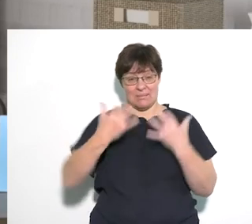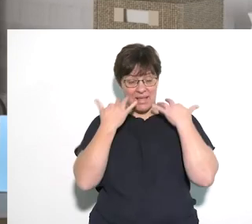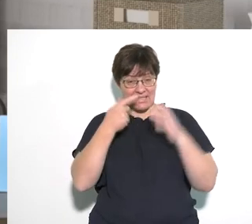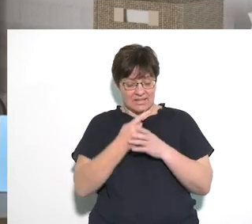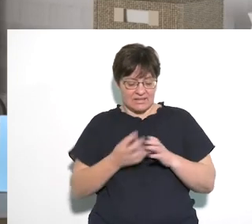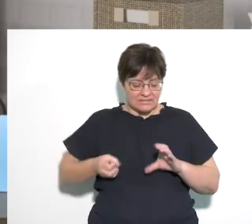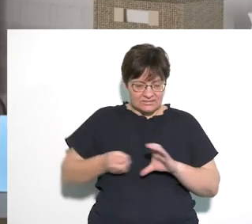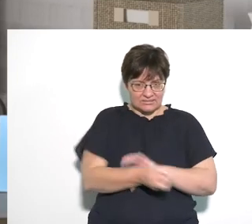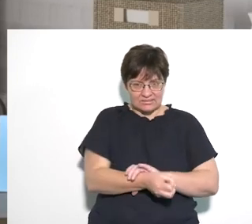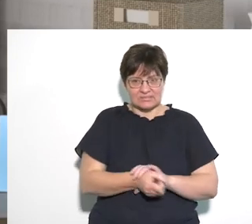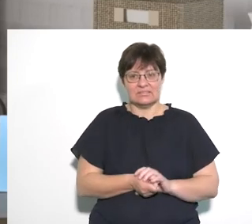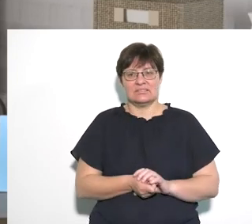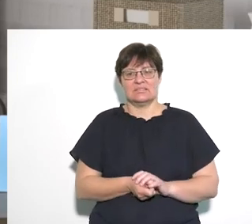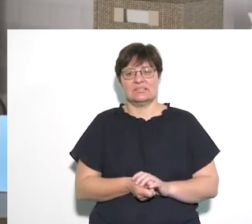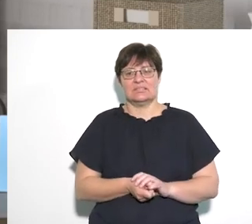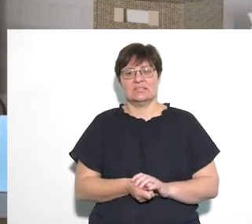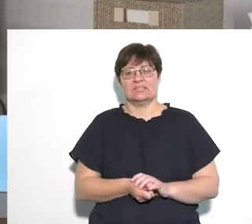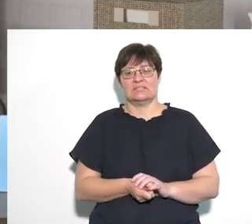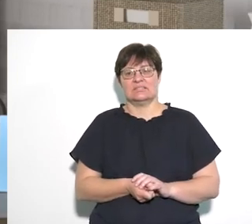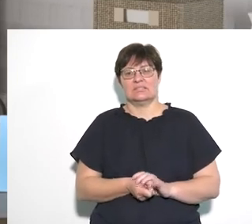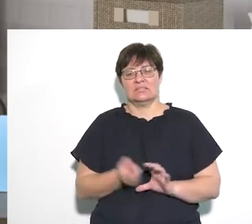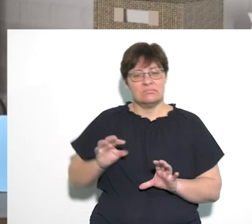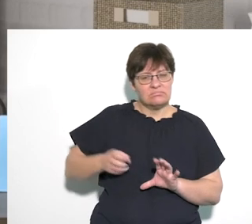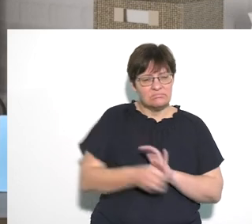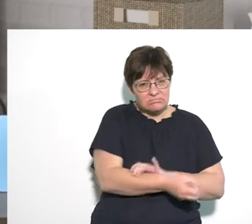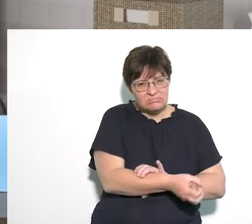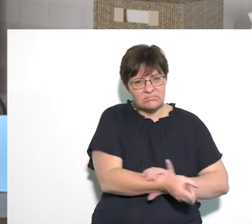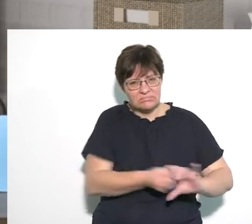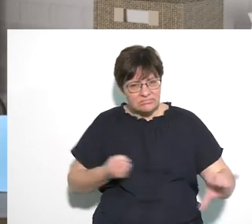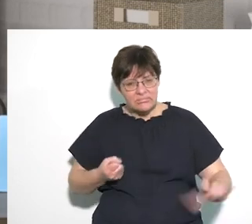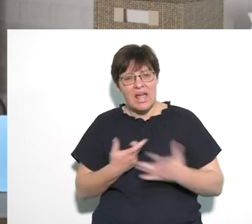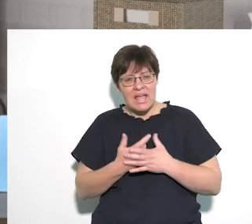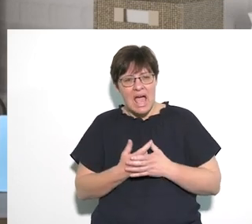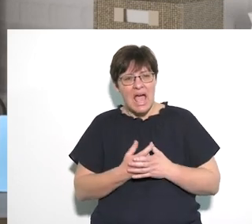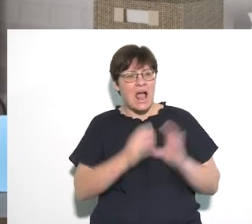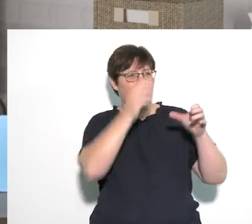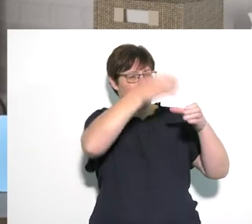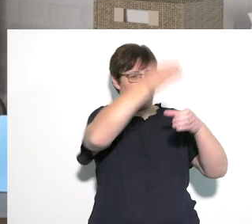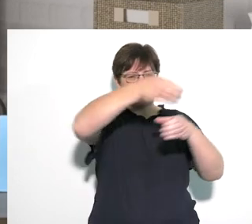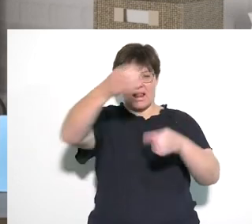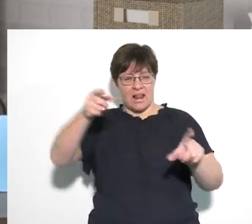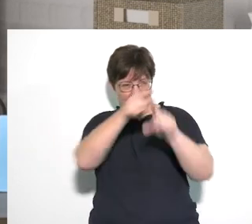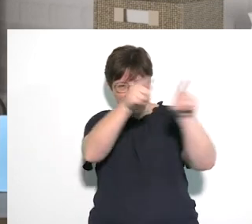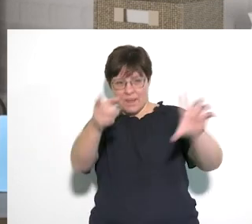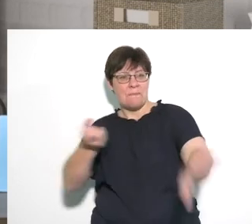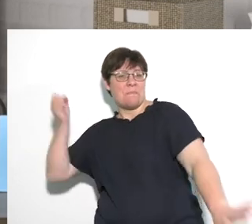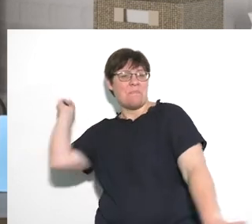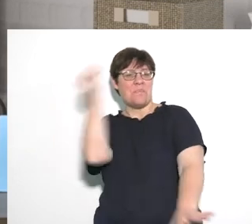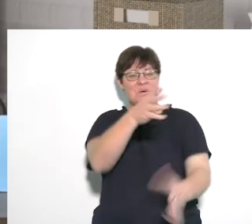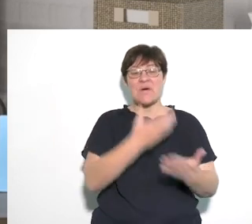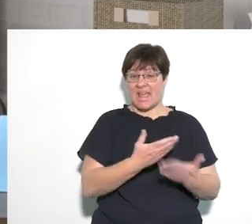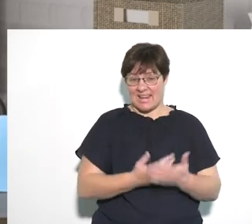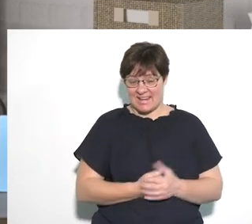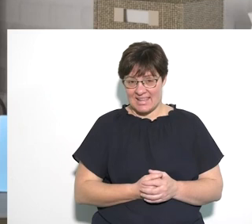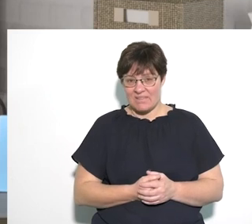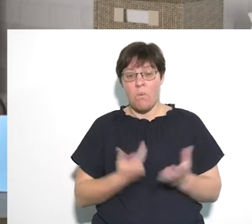By combining them with bottles or skittles, you can put up targets for children to kick it to. If